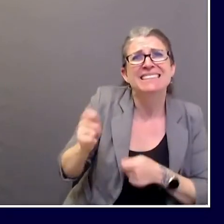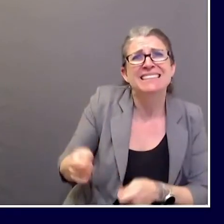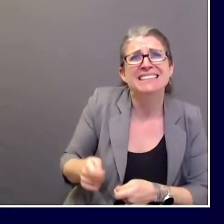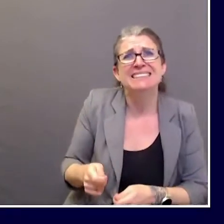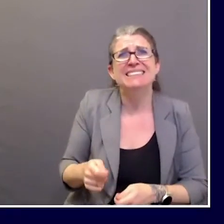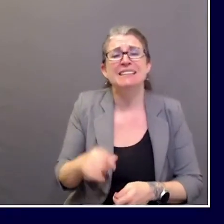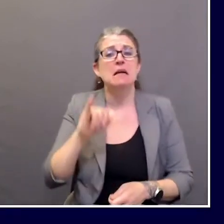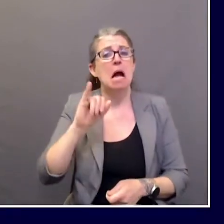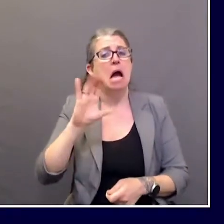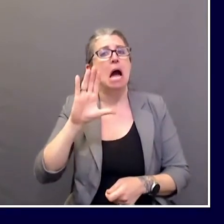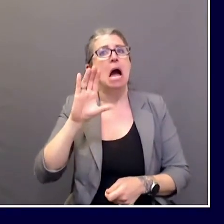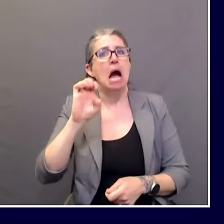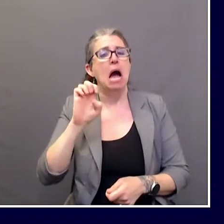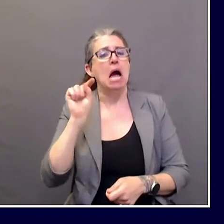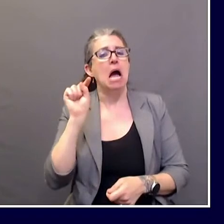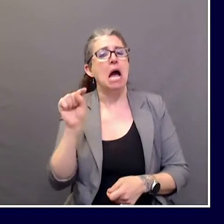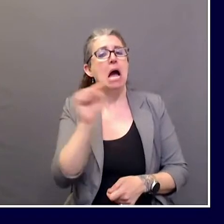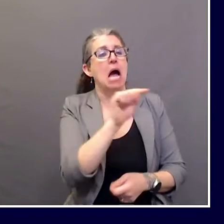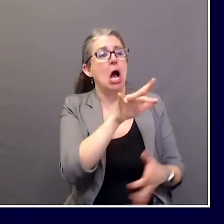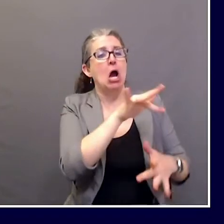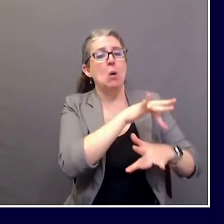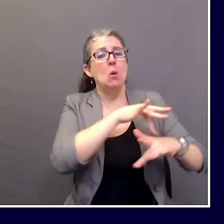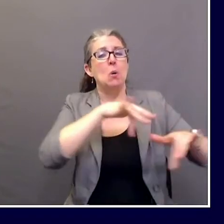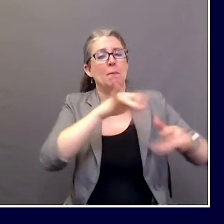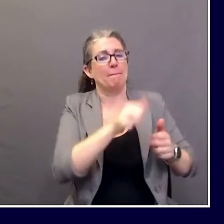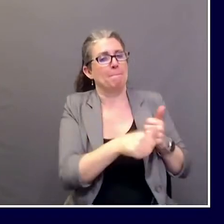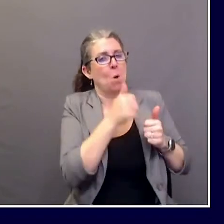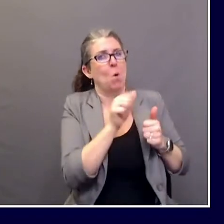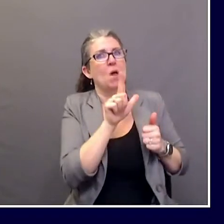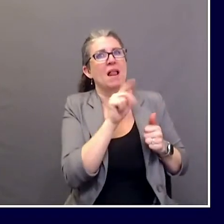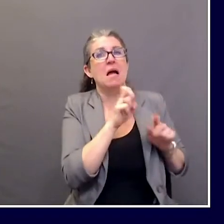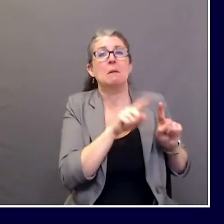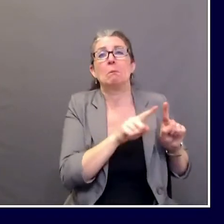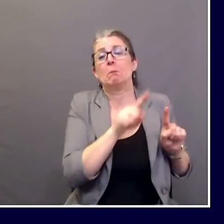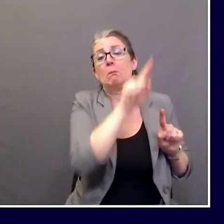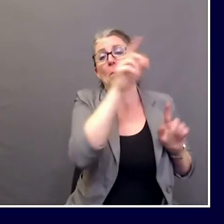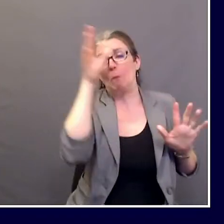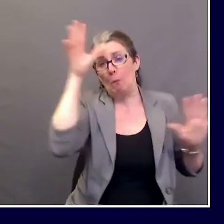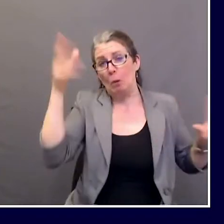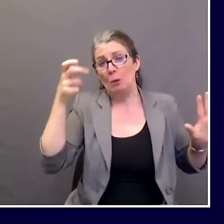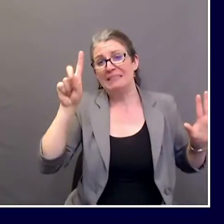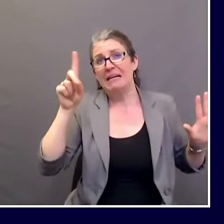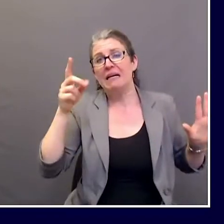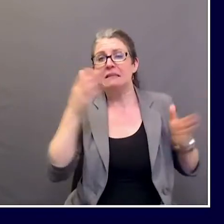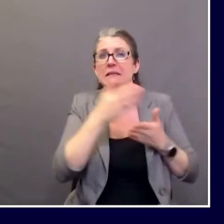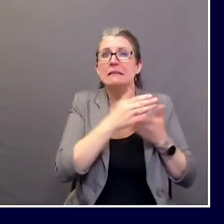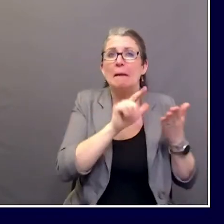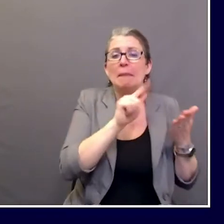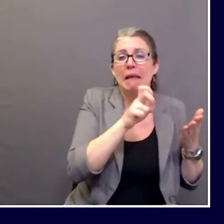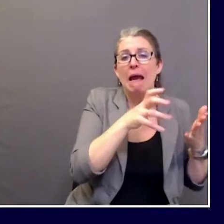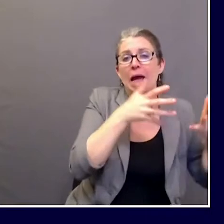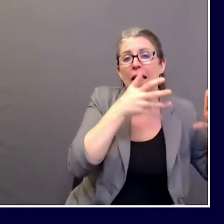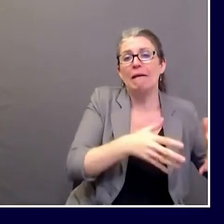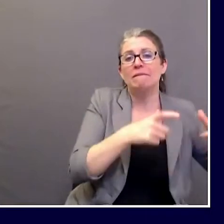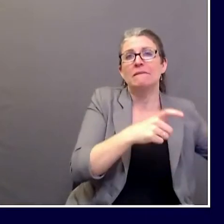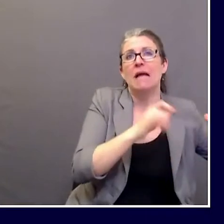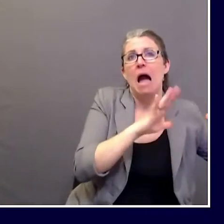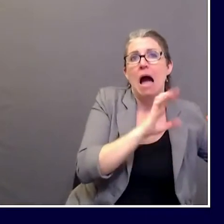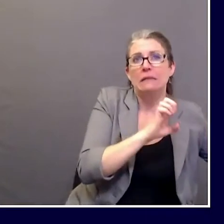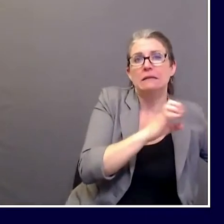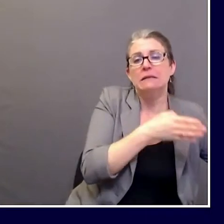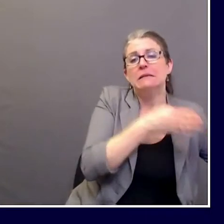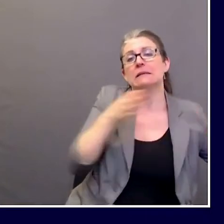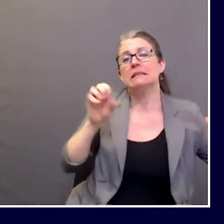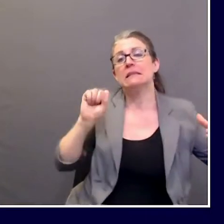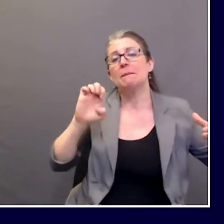maybe Moosehead and Sebec. But I want to thank the people of Maine for your courage and